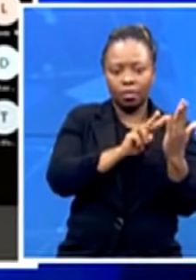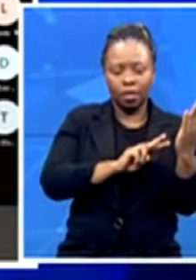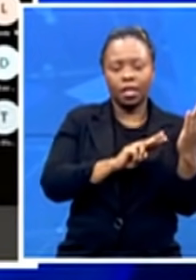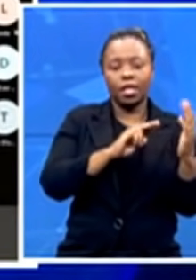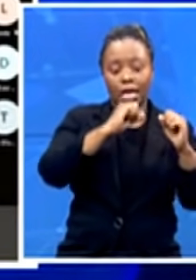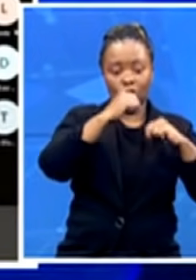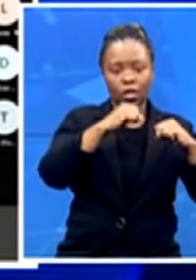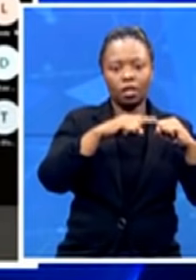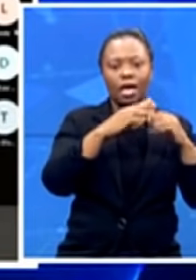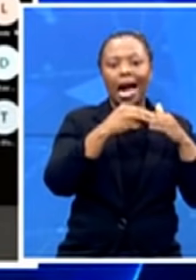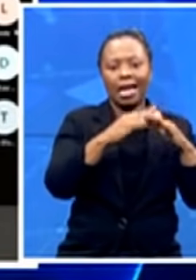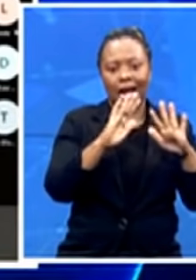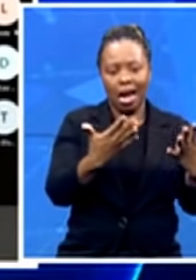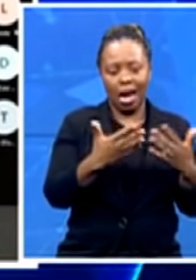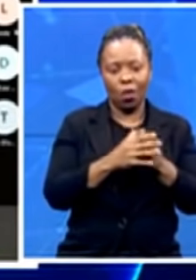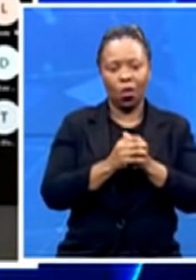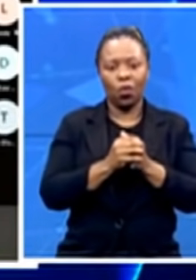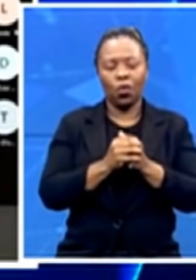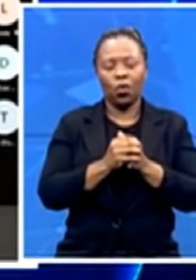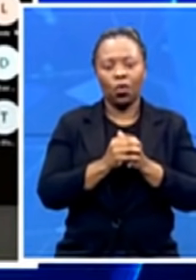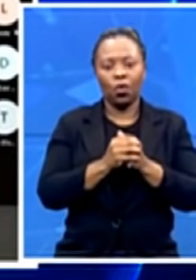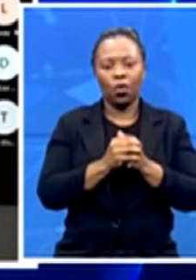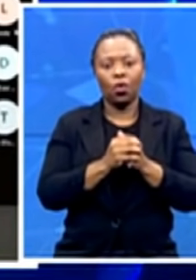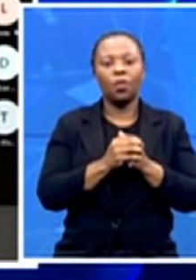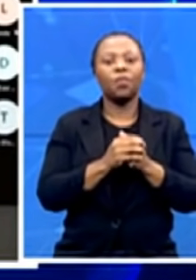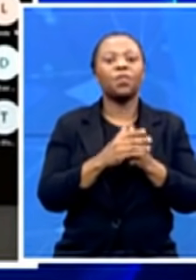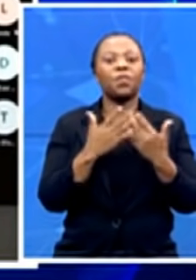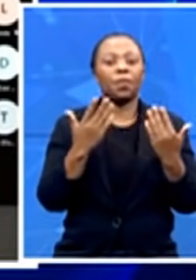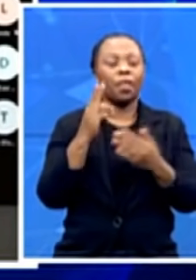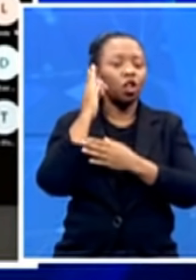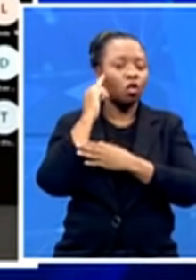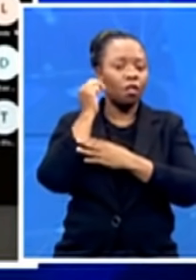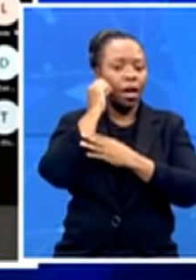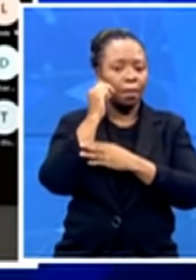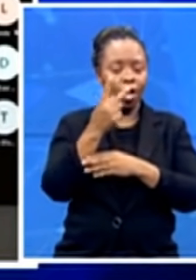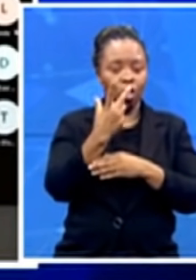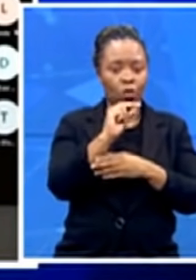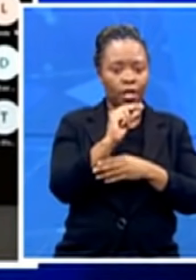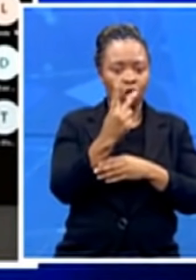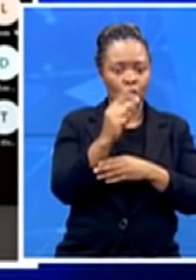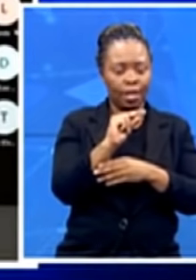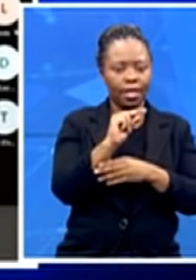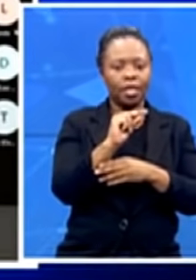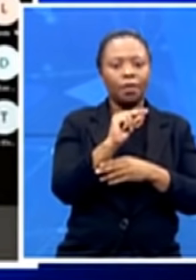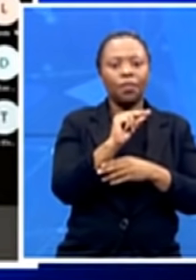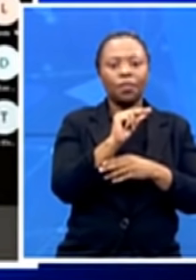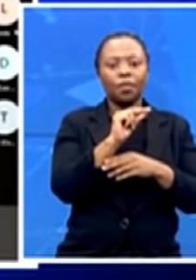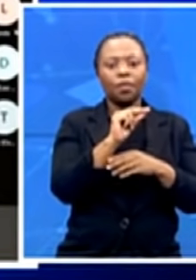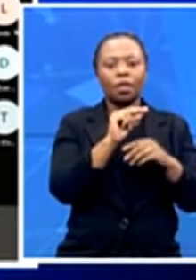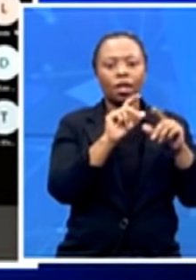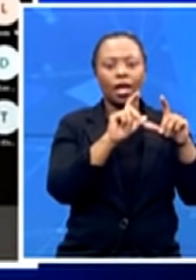In about November 2020, the National Prosecuting Authority charged Mr. Magashule with several criminal